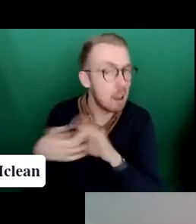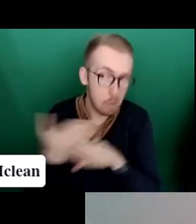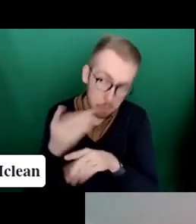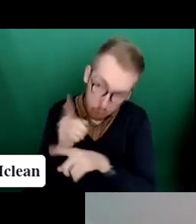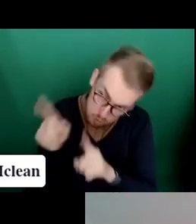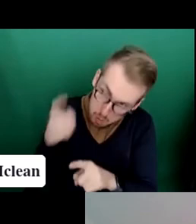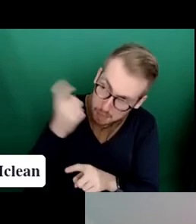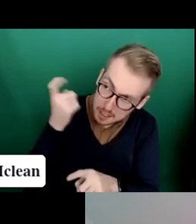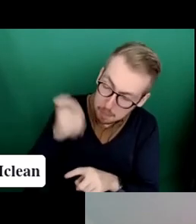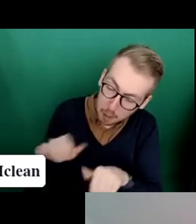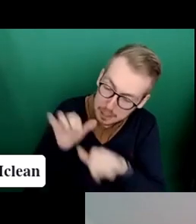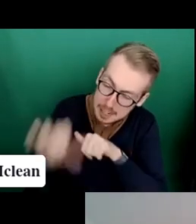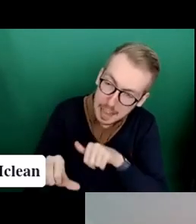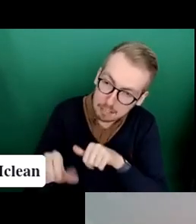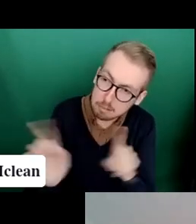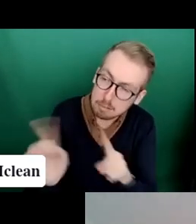considered this as the next step?